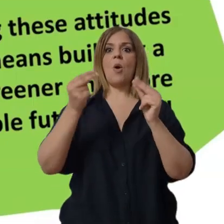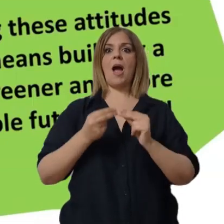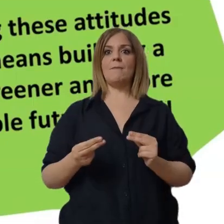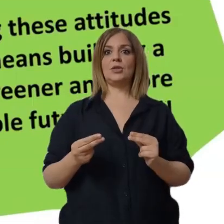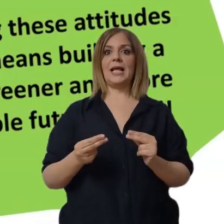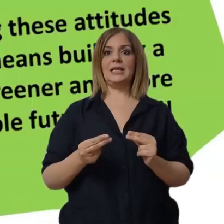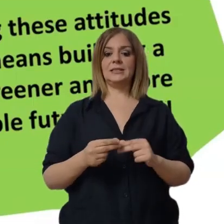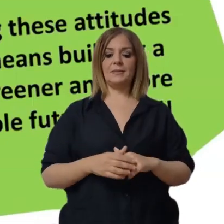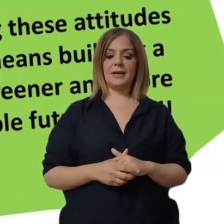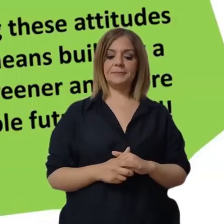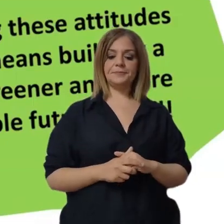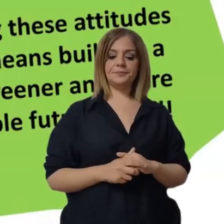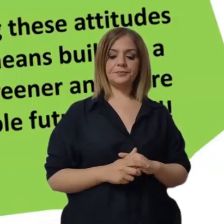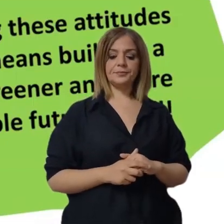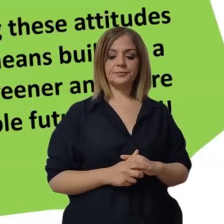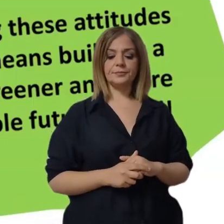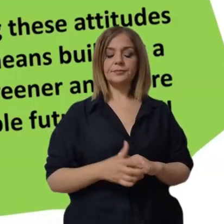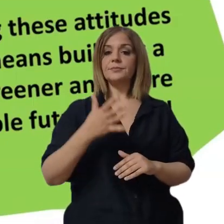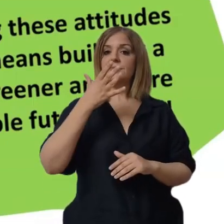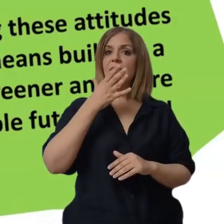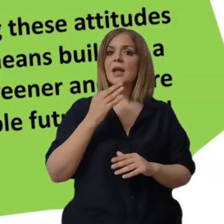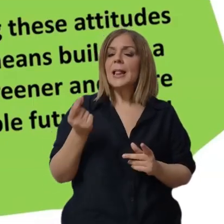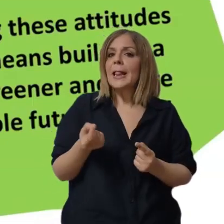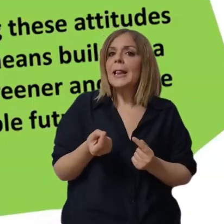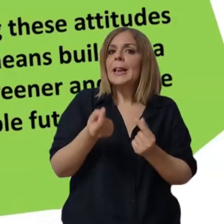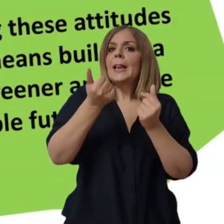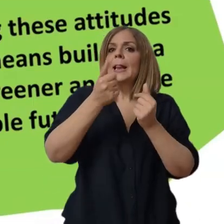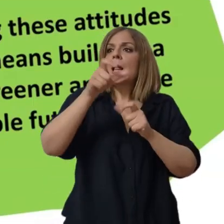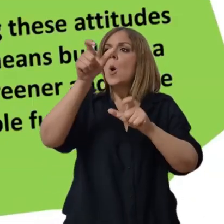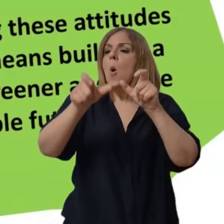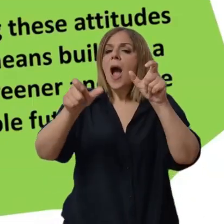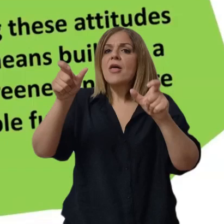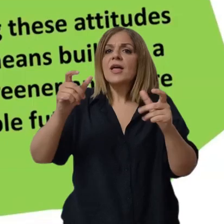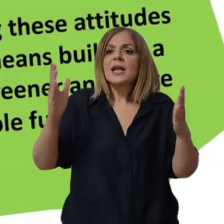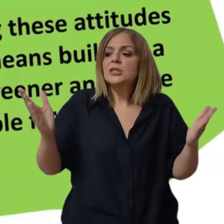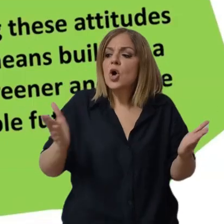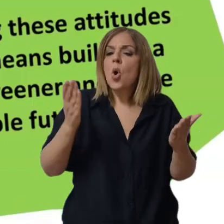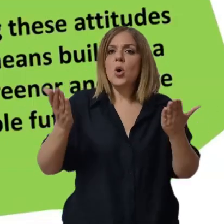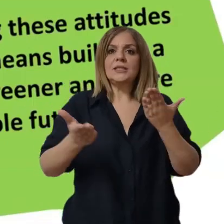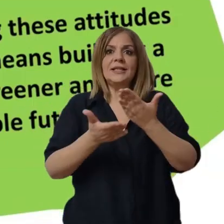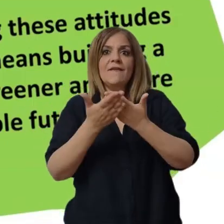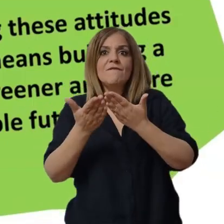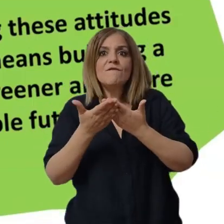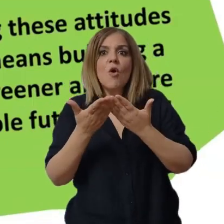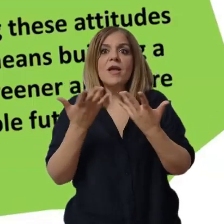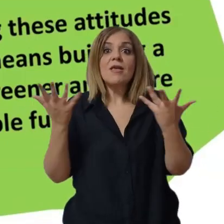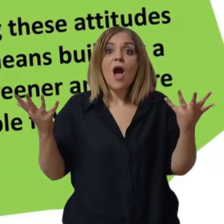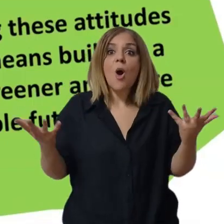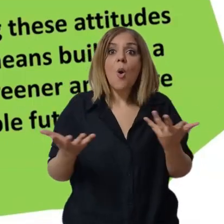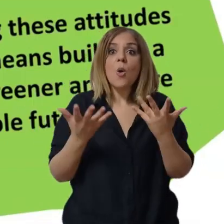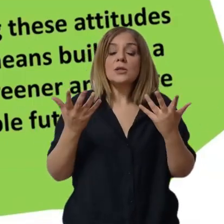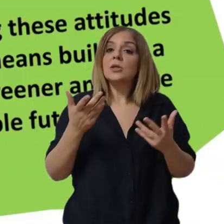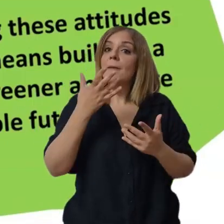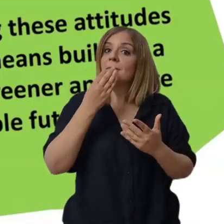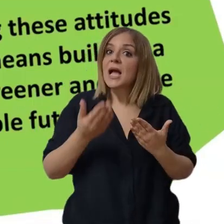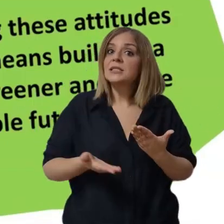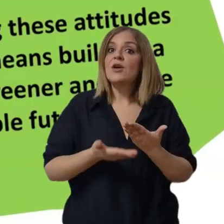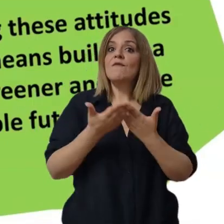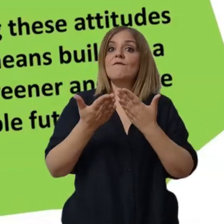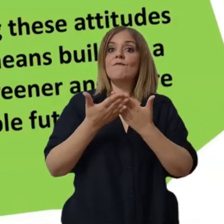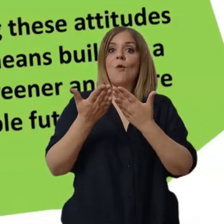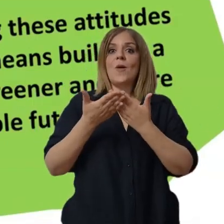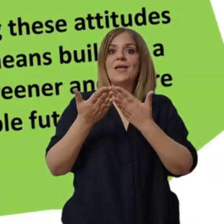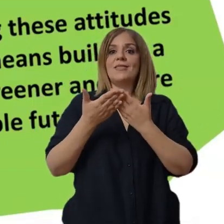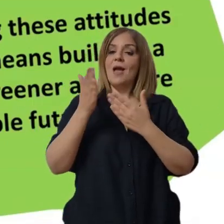So each little part that we do, an action that we do, can contribute